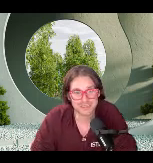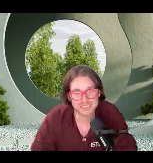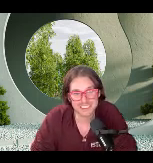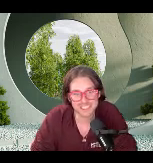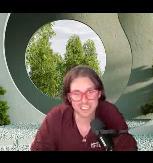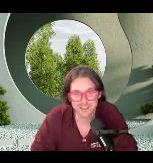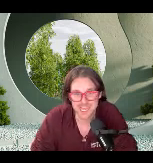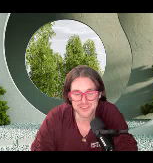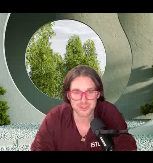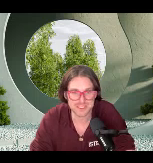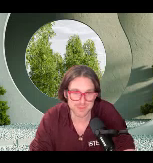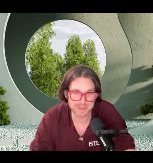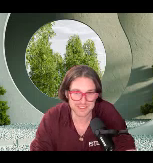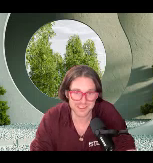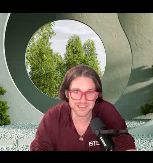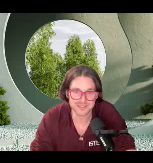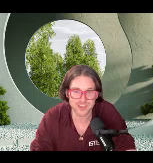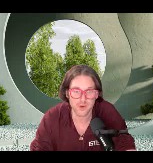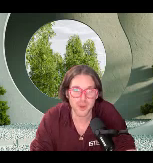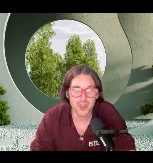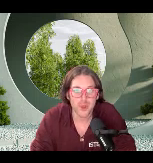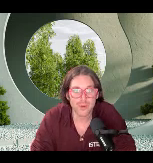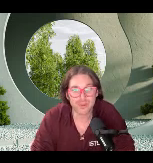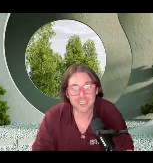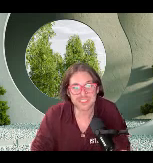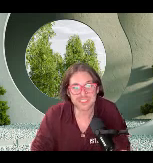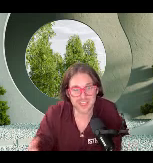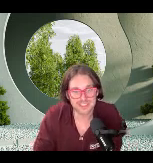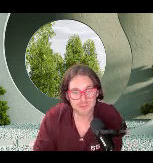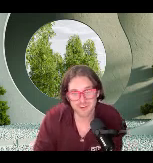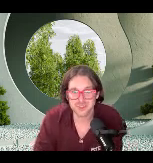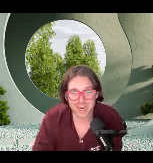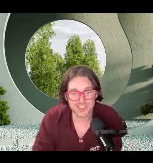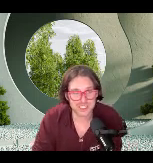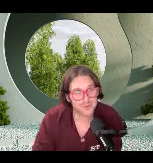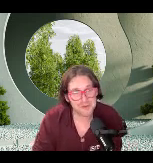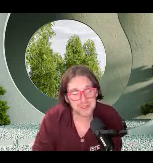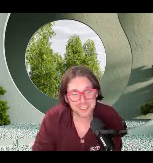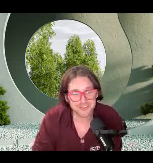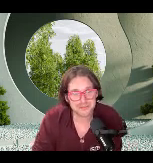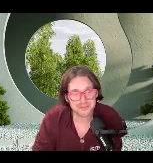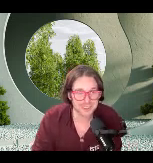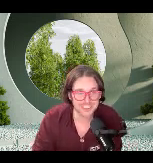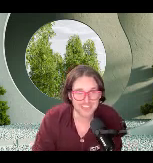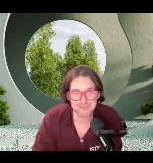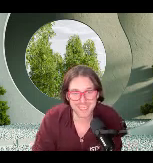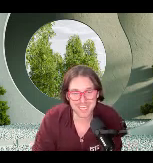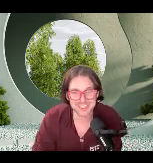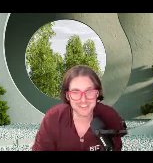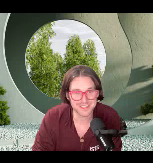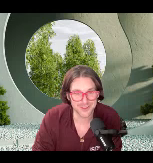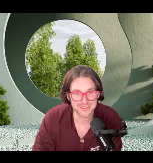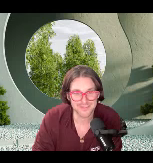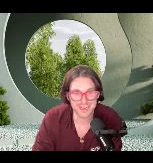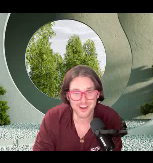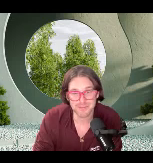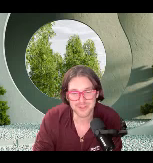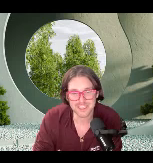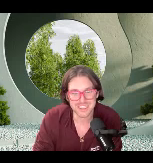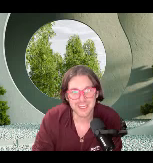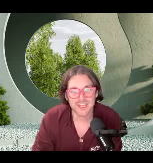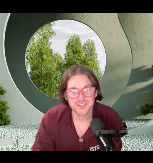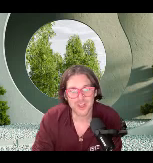and accessibility in our classroom and spaces. So when we discuss some of our strategies, we're pulling from our real life applications and those